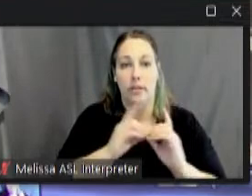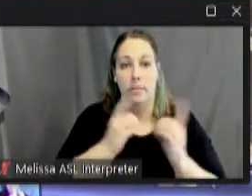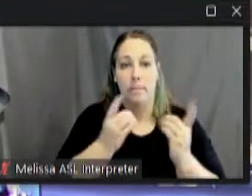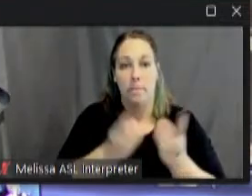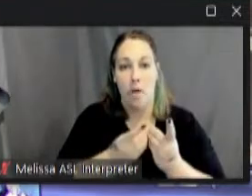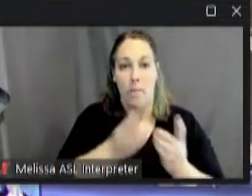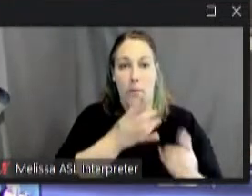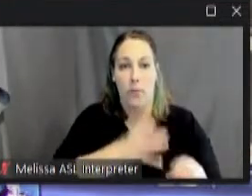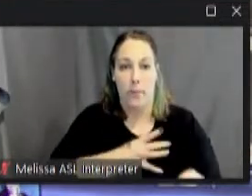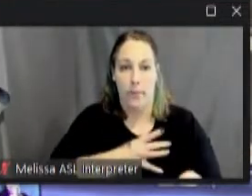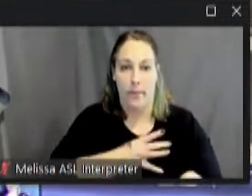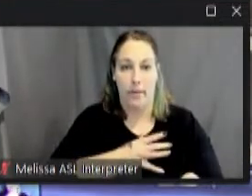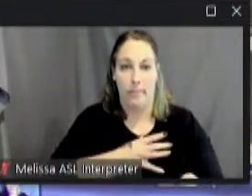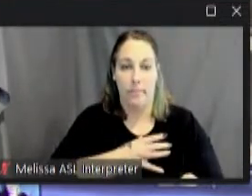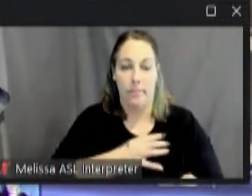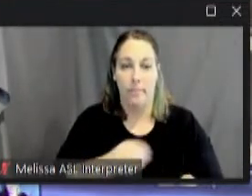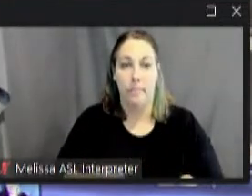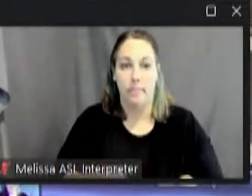Women.